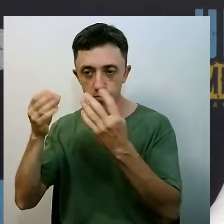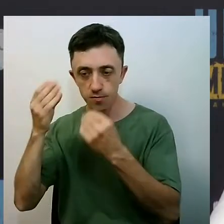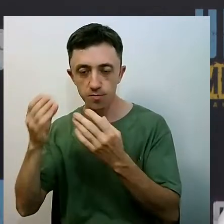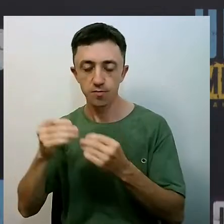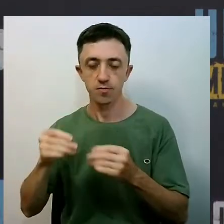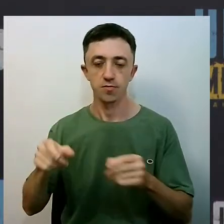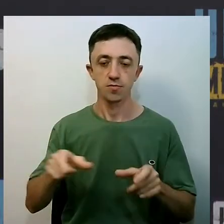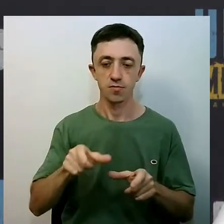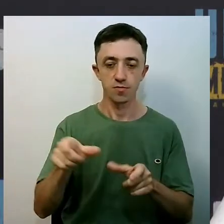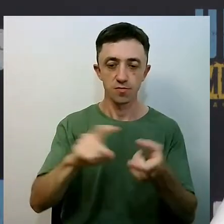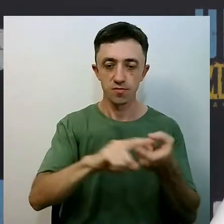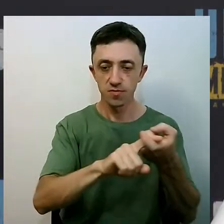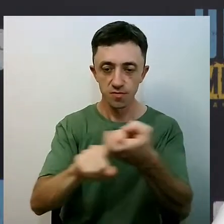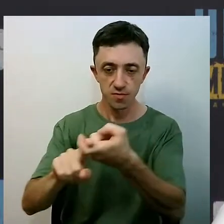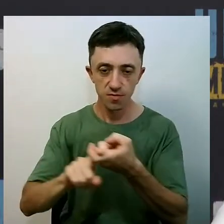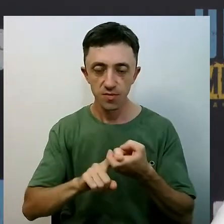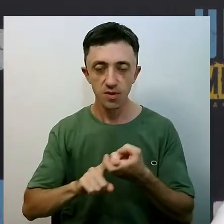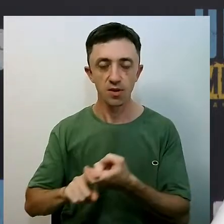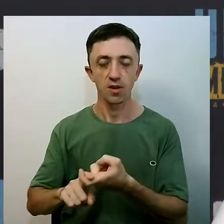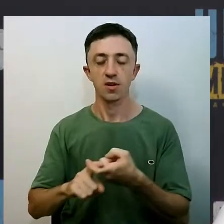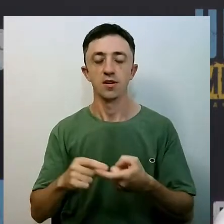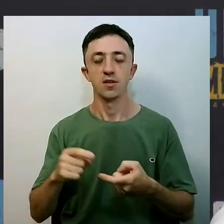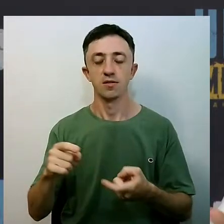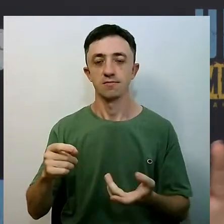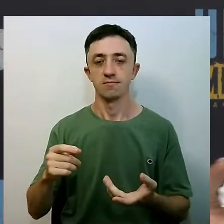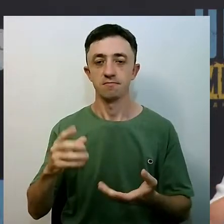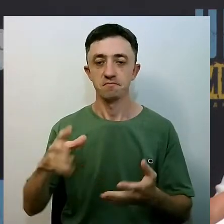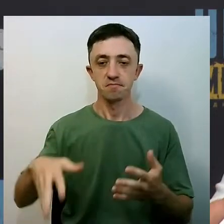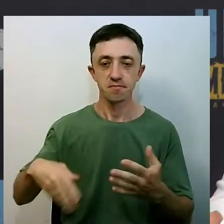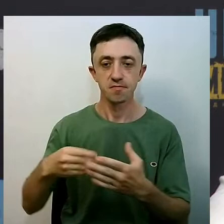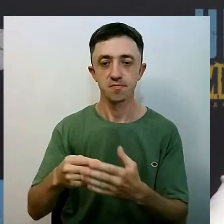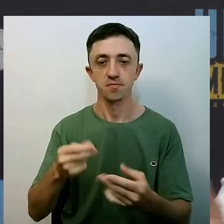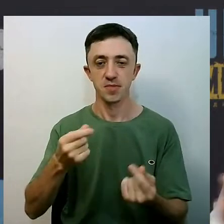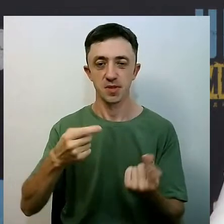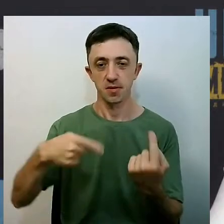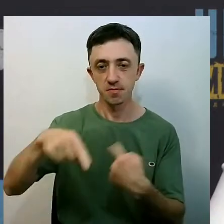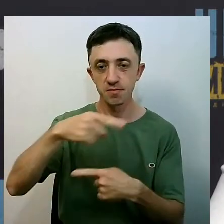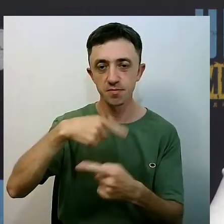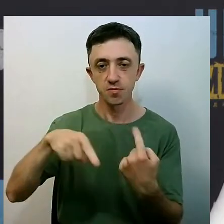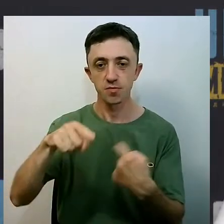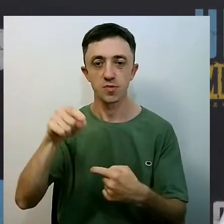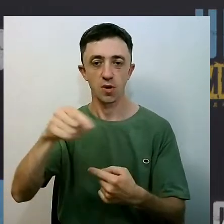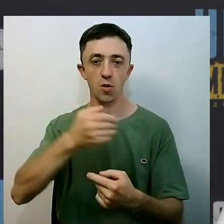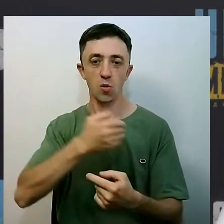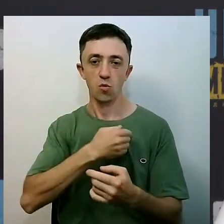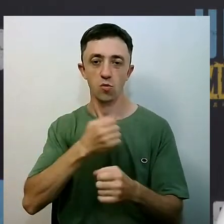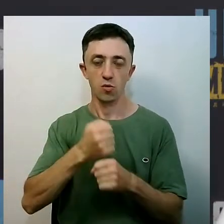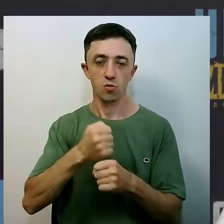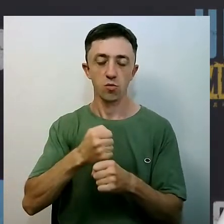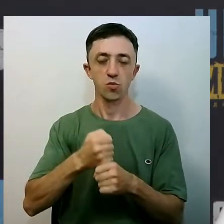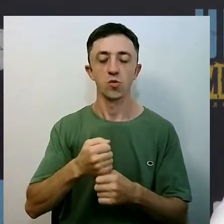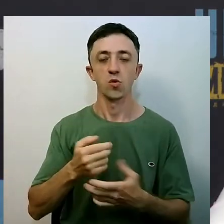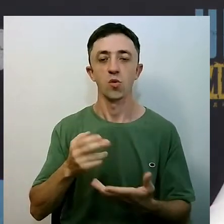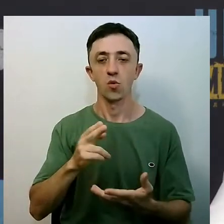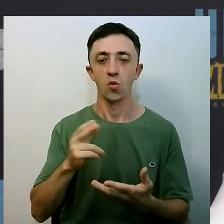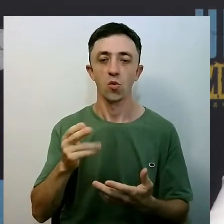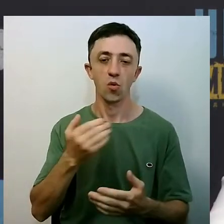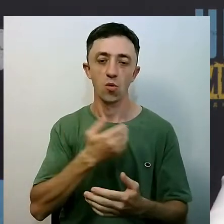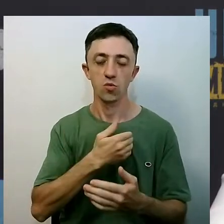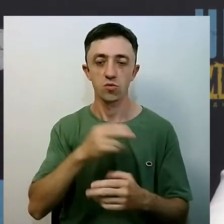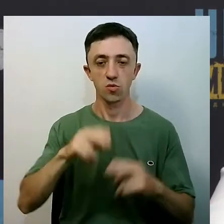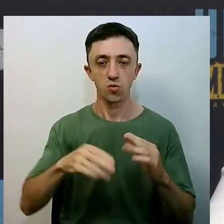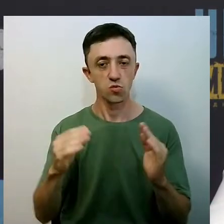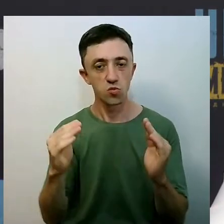This shall be developed taking into consideration all interests, like road hubs, interests